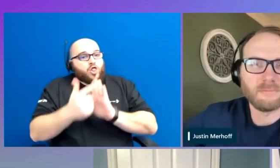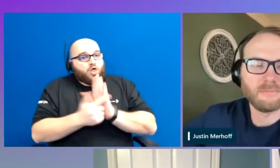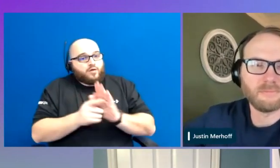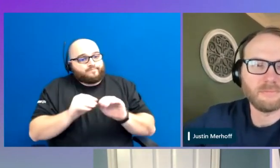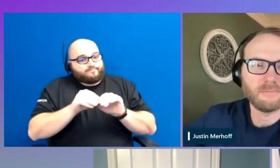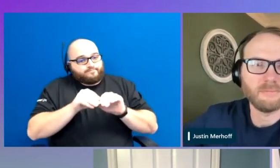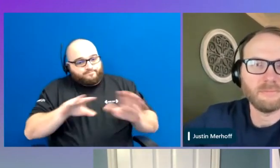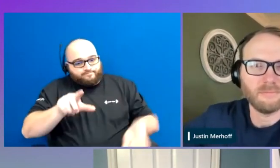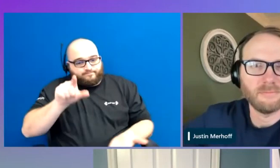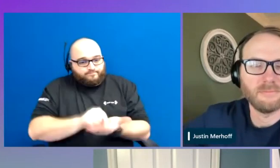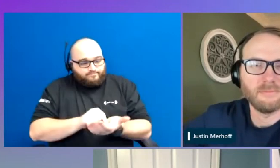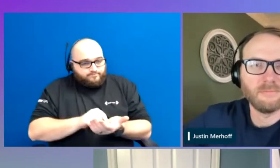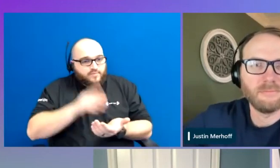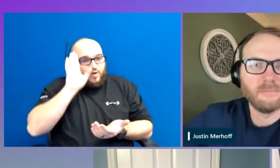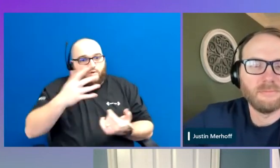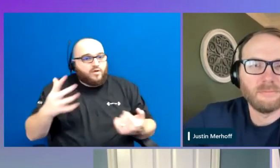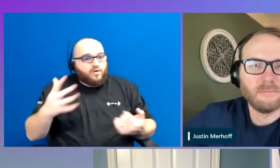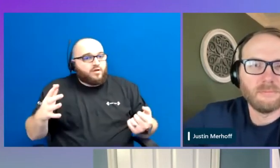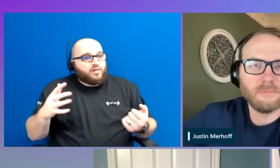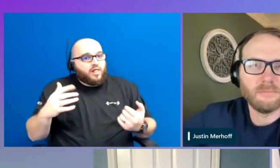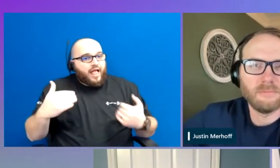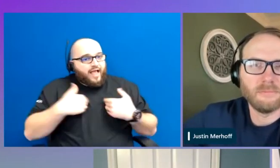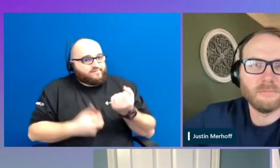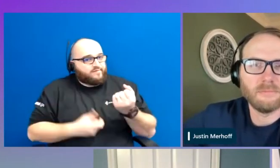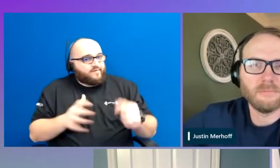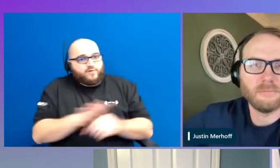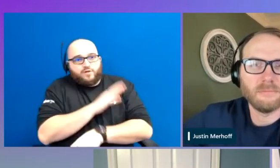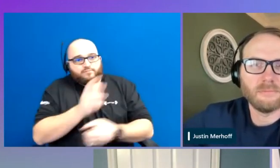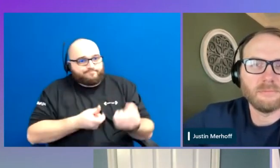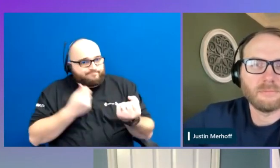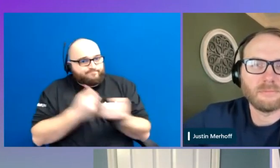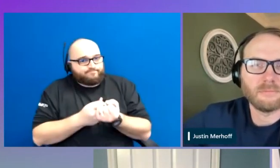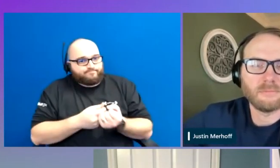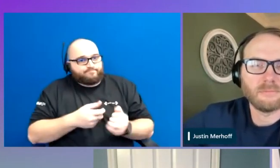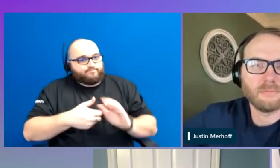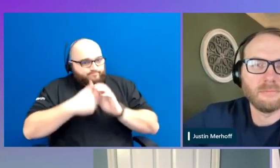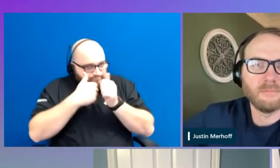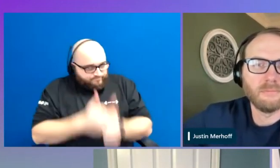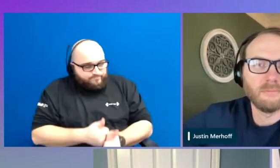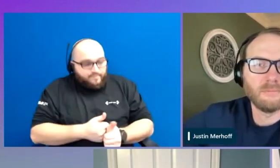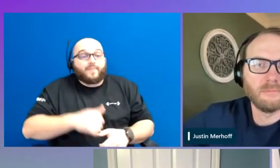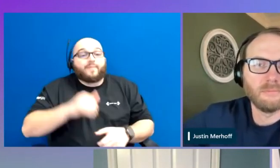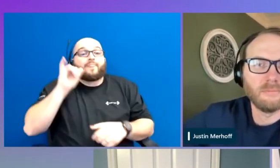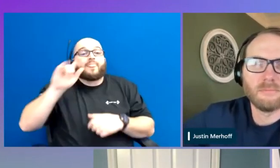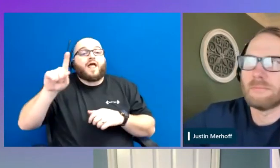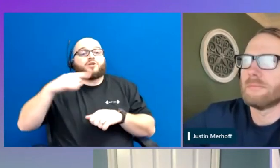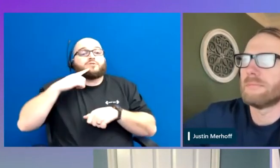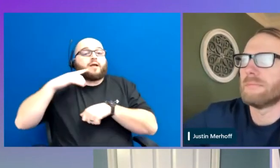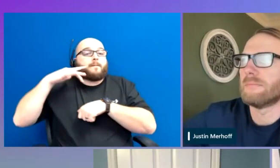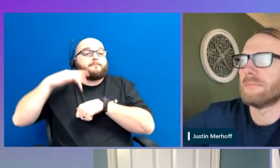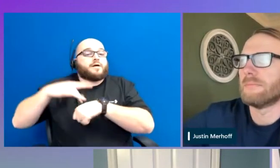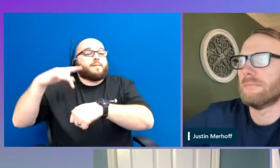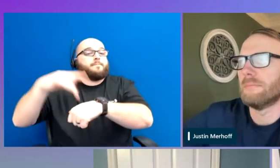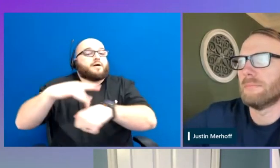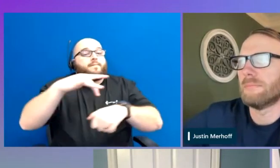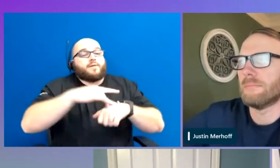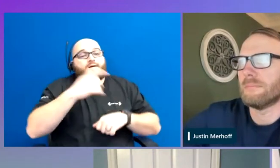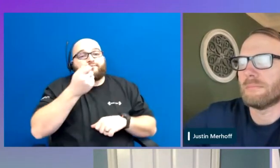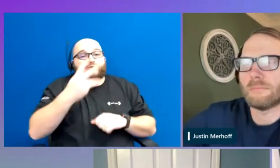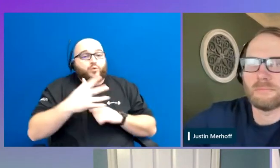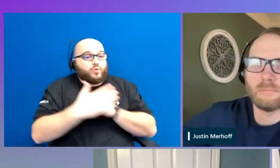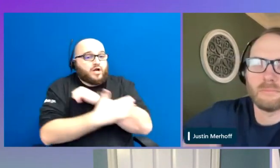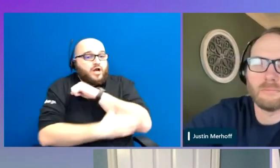fully enforced. So, I mean, that is just touching on some countries around the globe. I think right